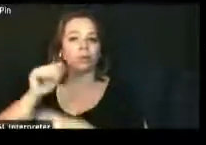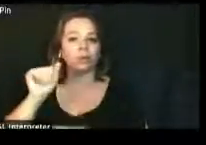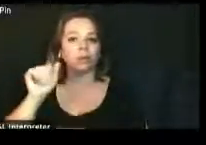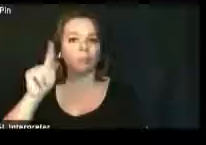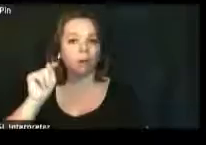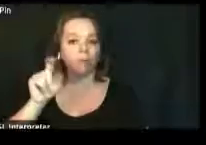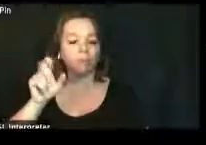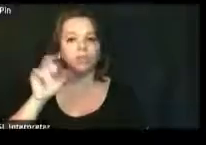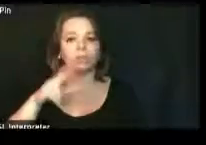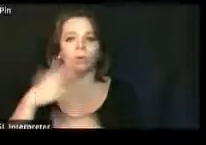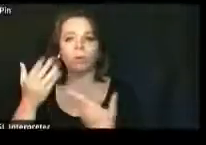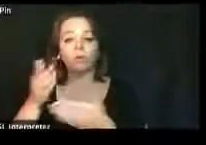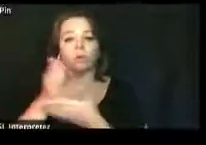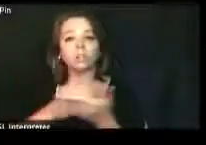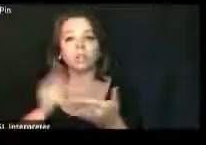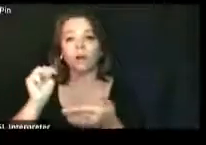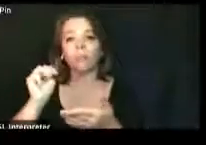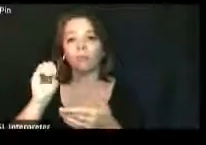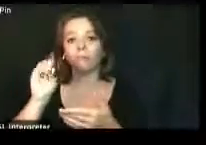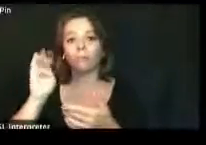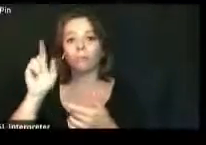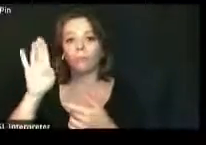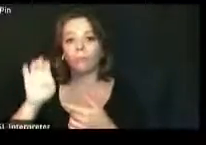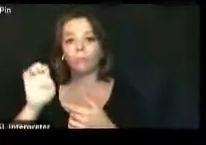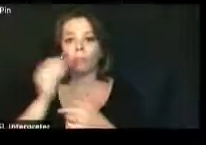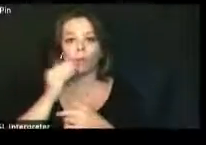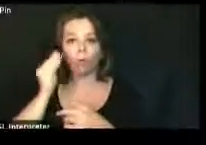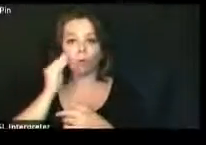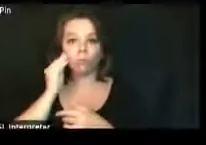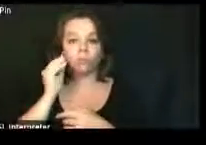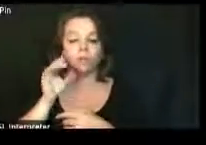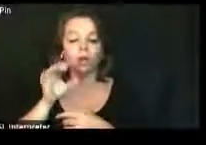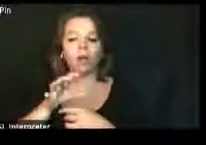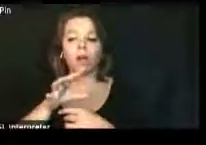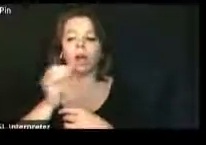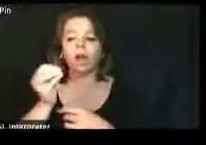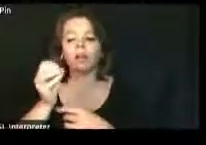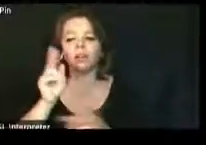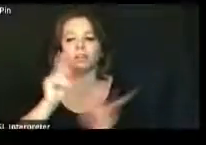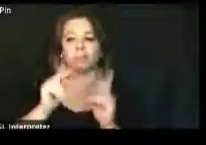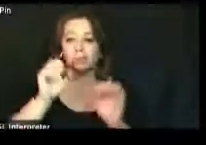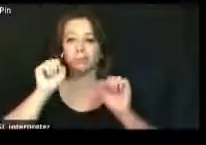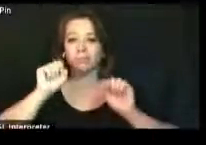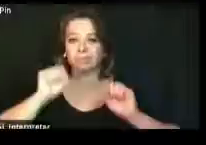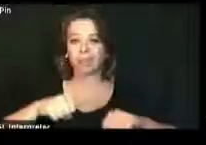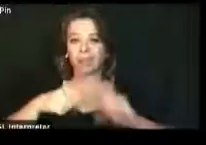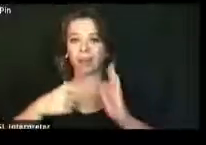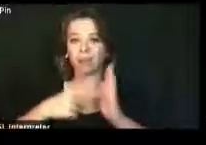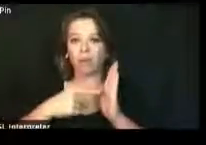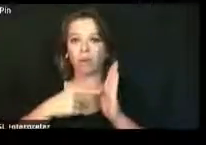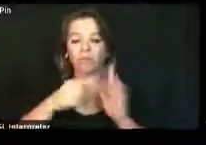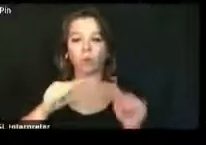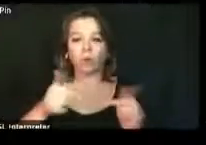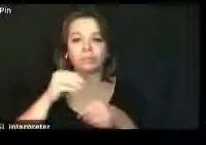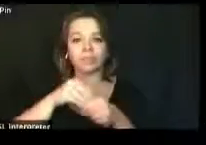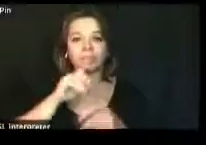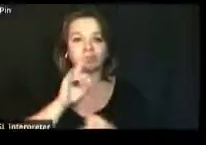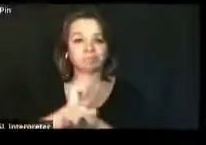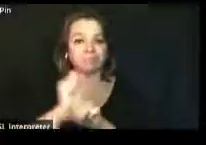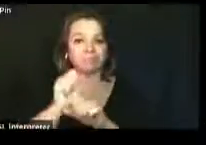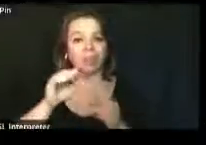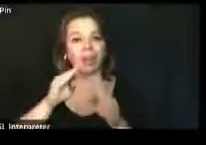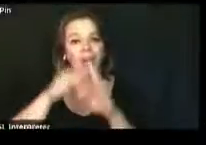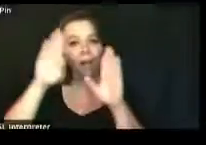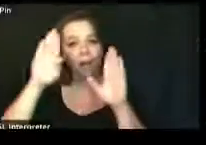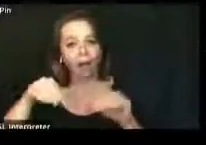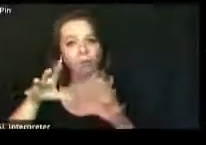some mobile homes. And those who are able to afford to live in a house are